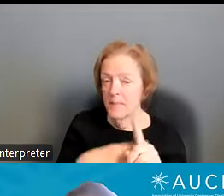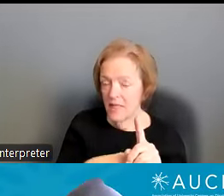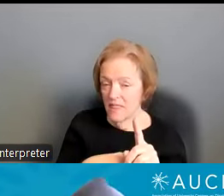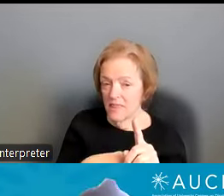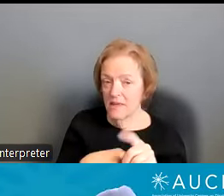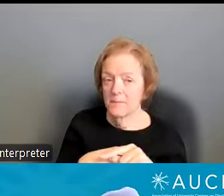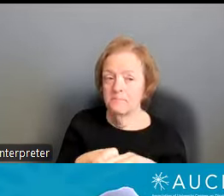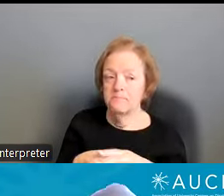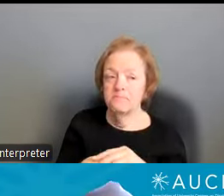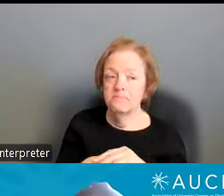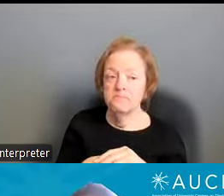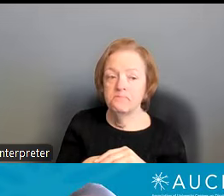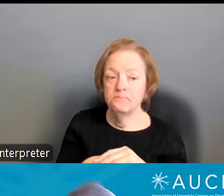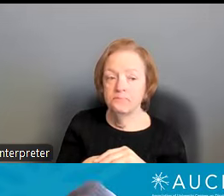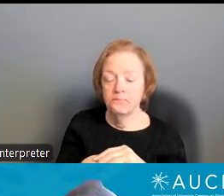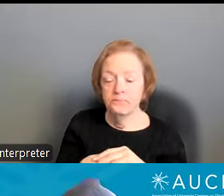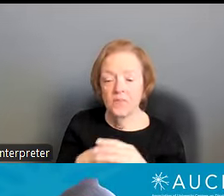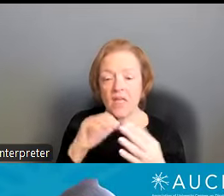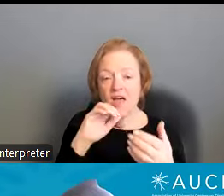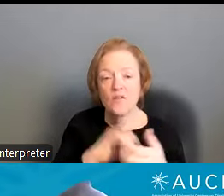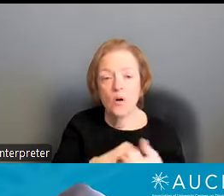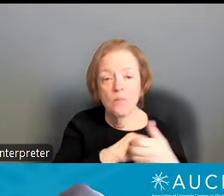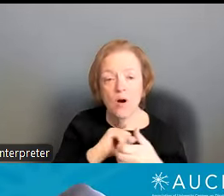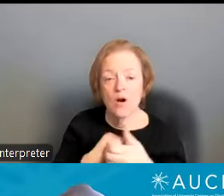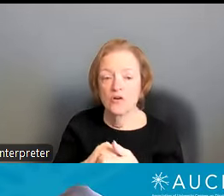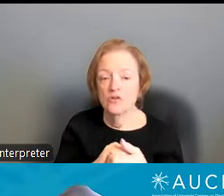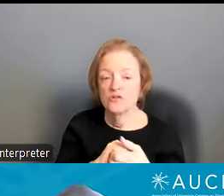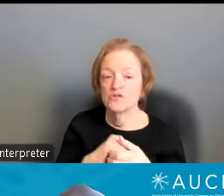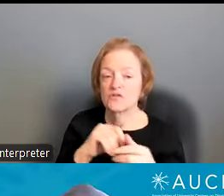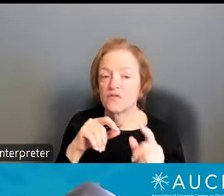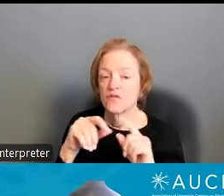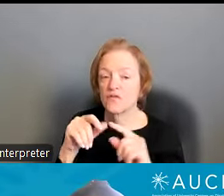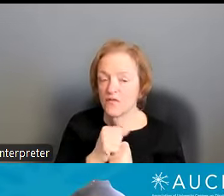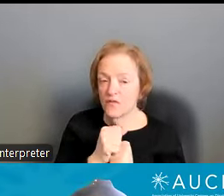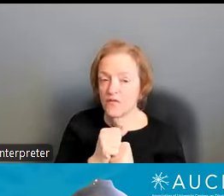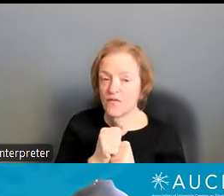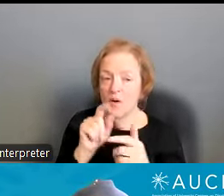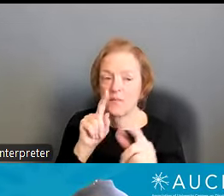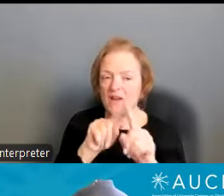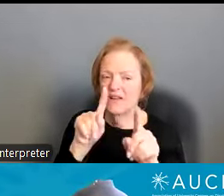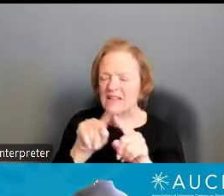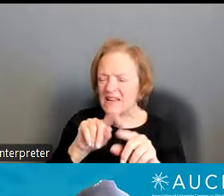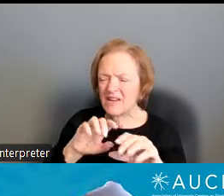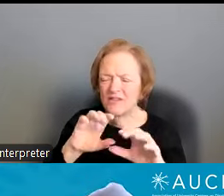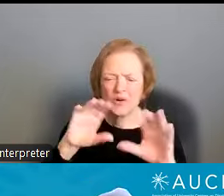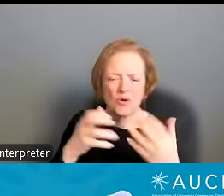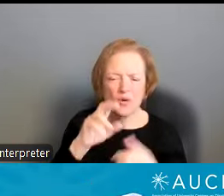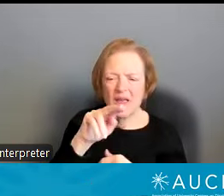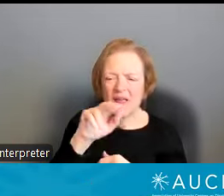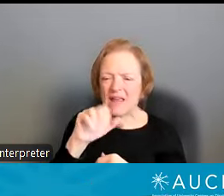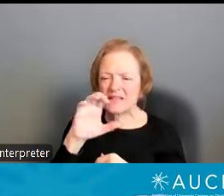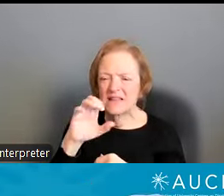include partners from NECDD. It's through the Disability Employment Technical Assistance Center and